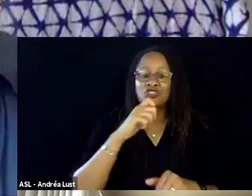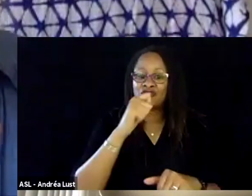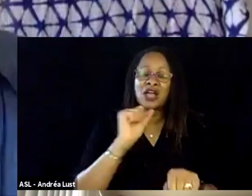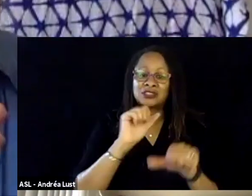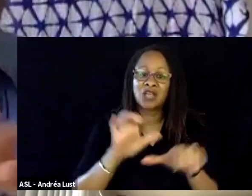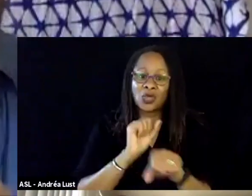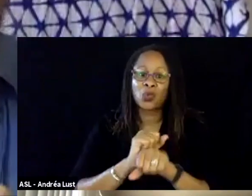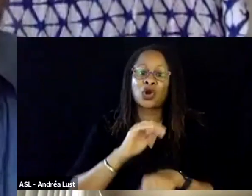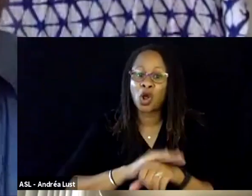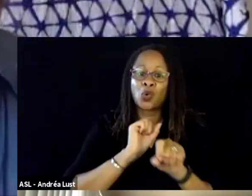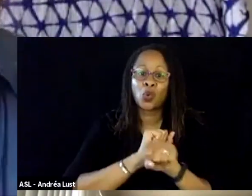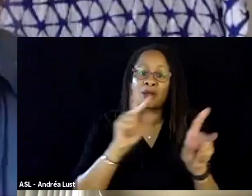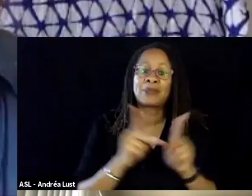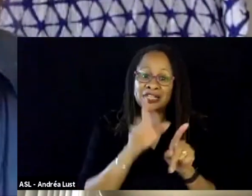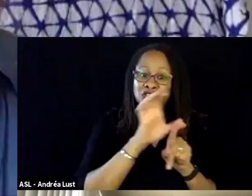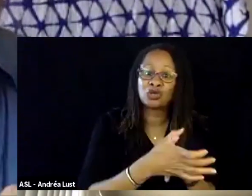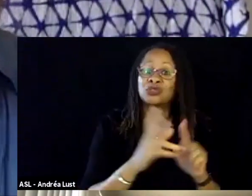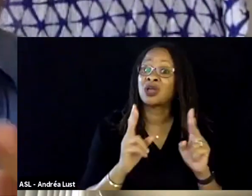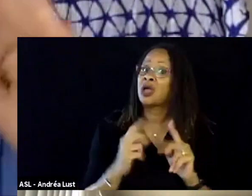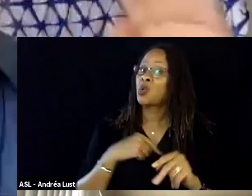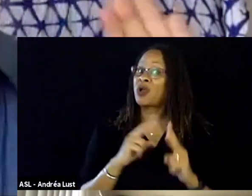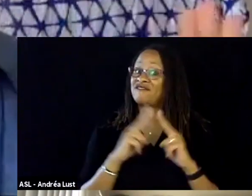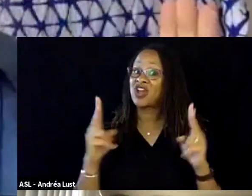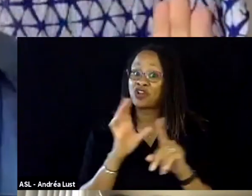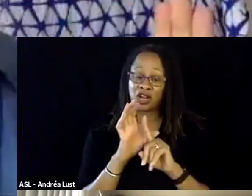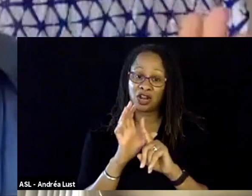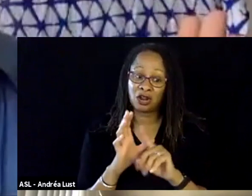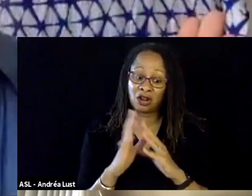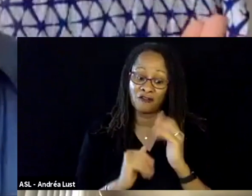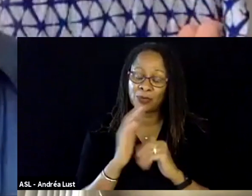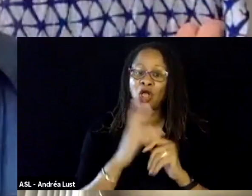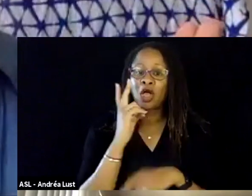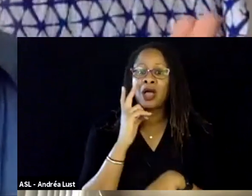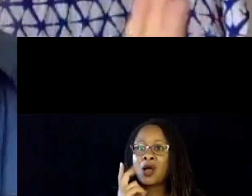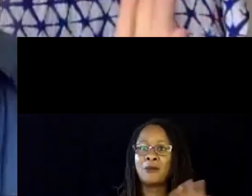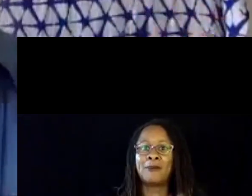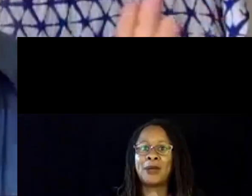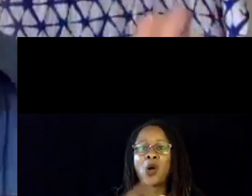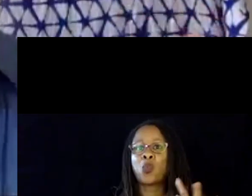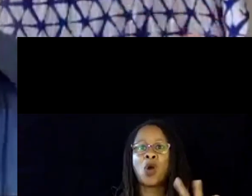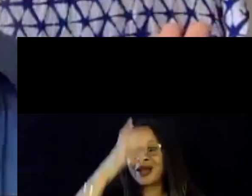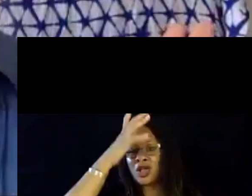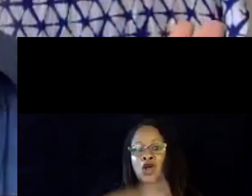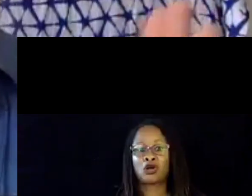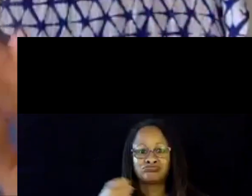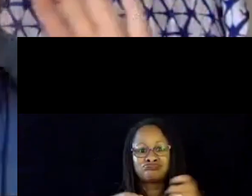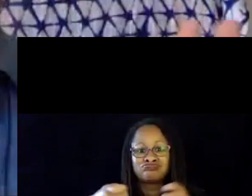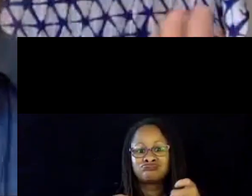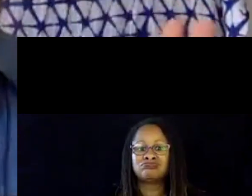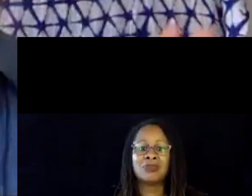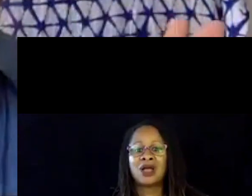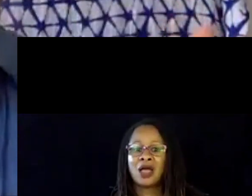culture. We are very comfortable talking about what patriarchy looks like in these environments. We are not so comfortable looking at what